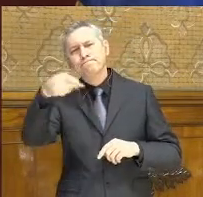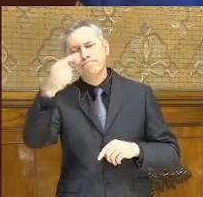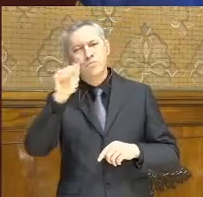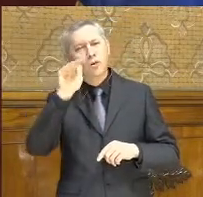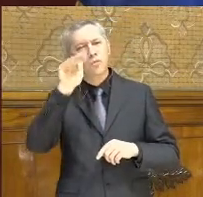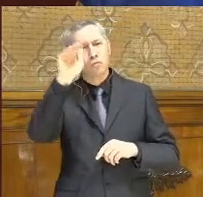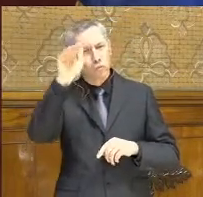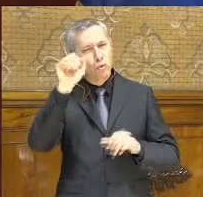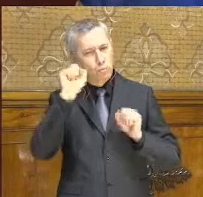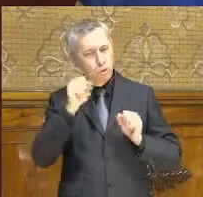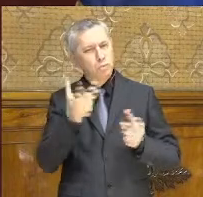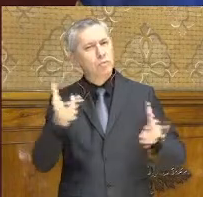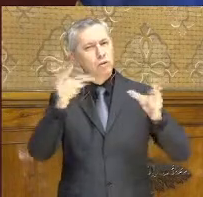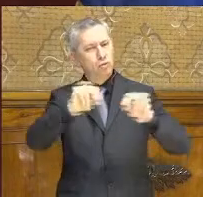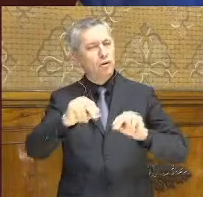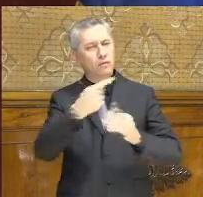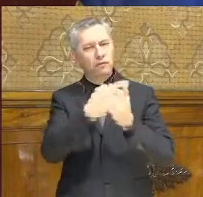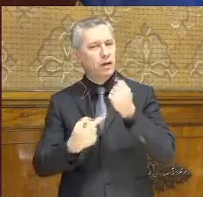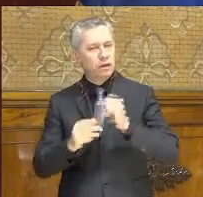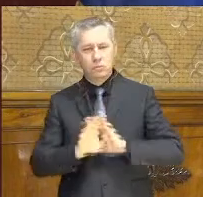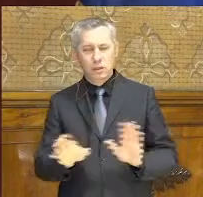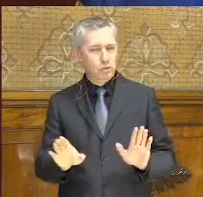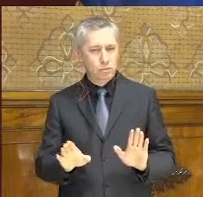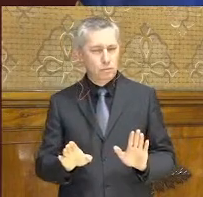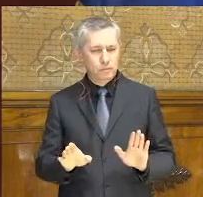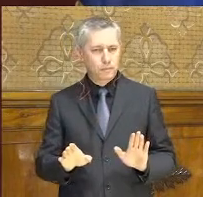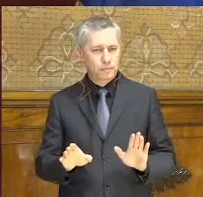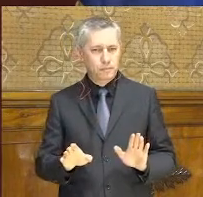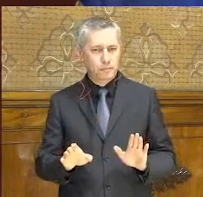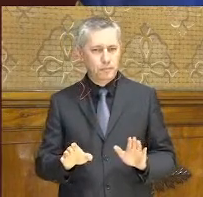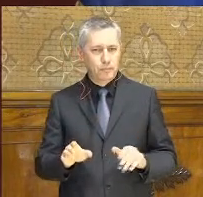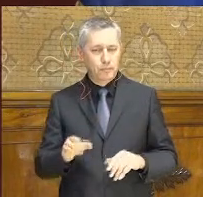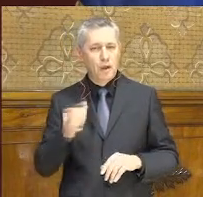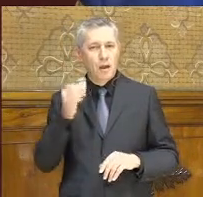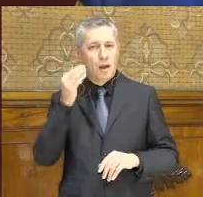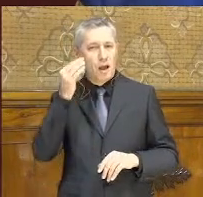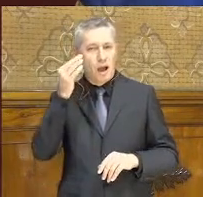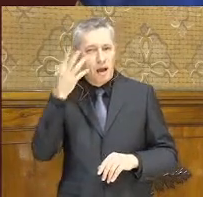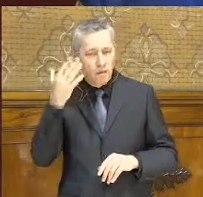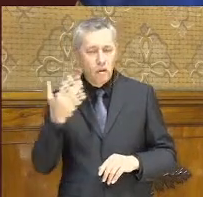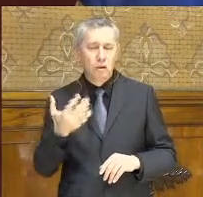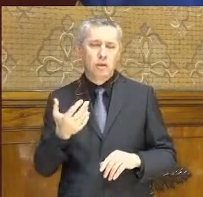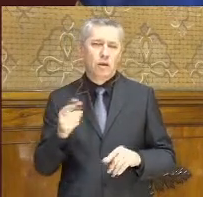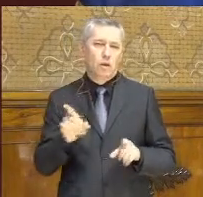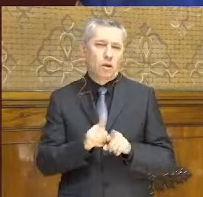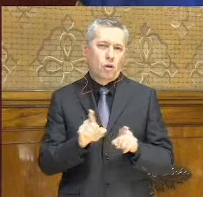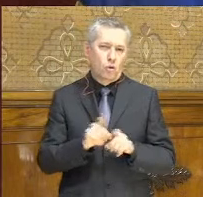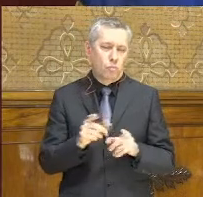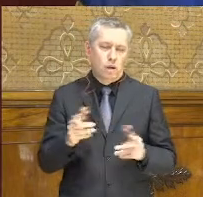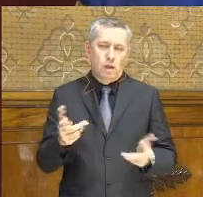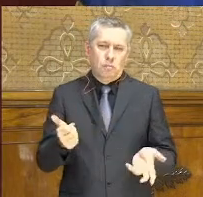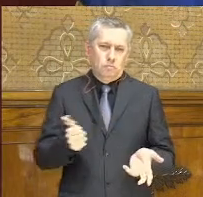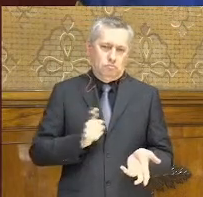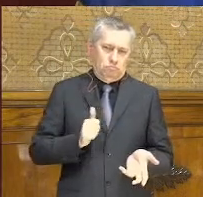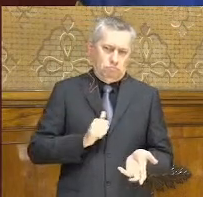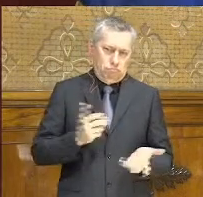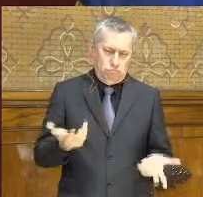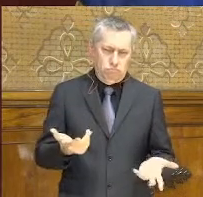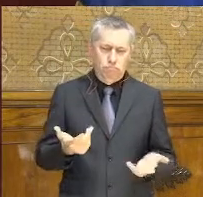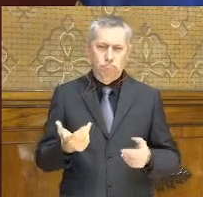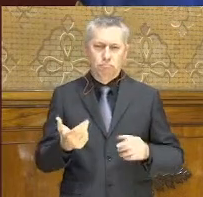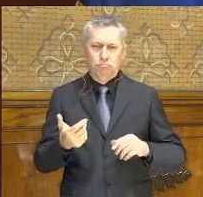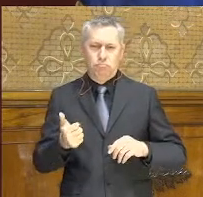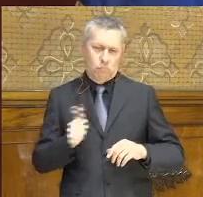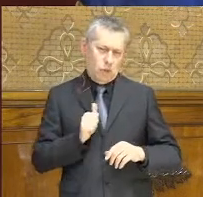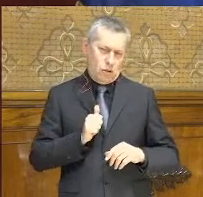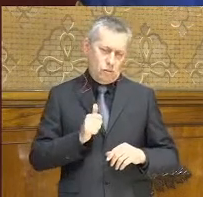future, whenever the tragic untimeliness of human self-awareness falls in